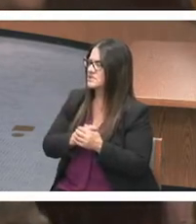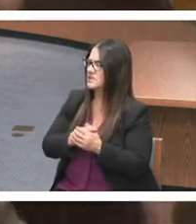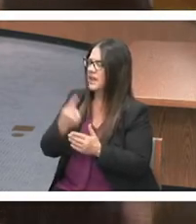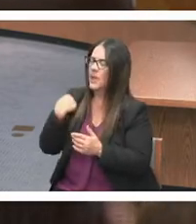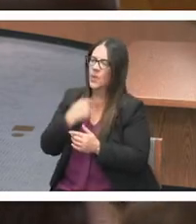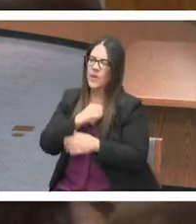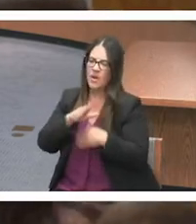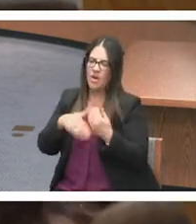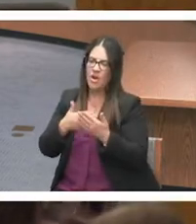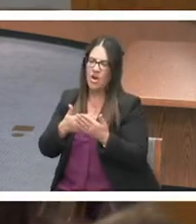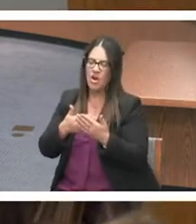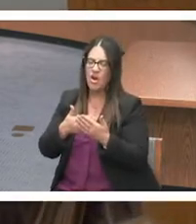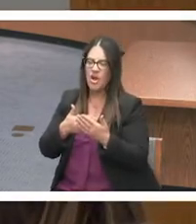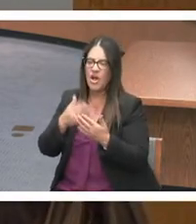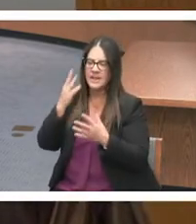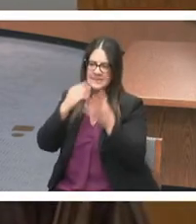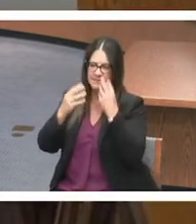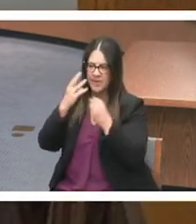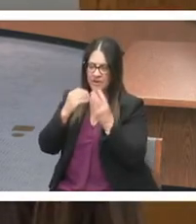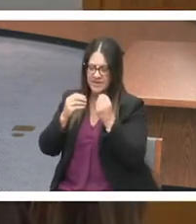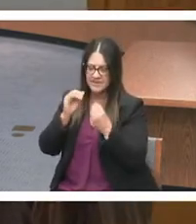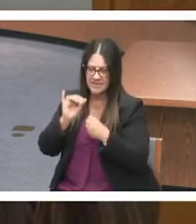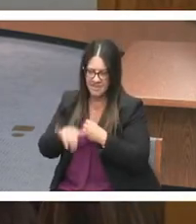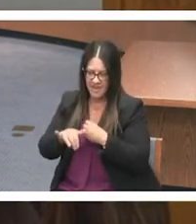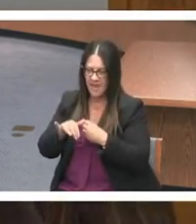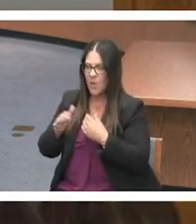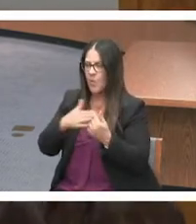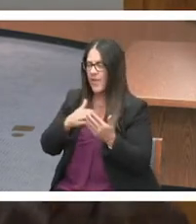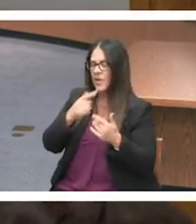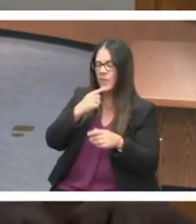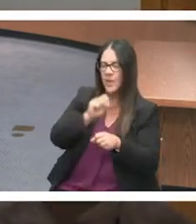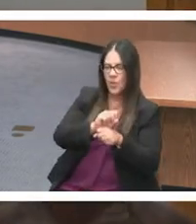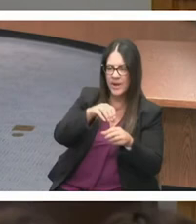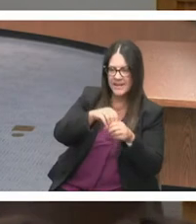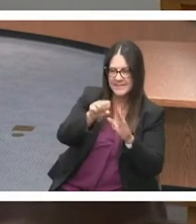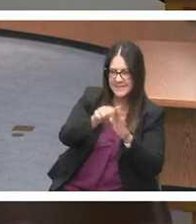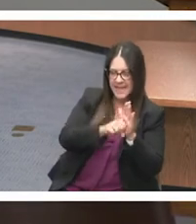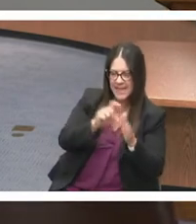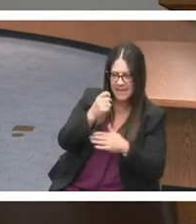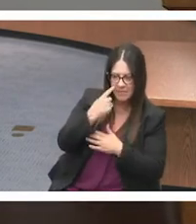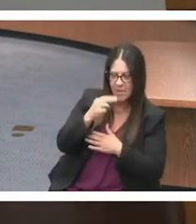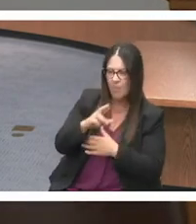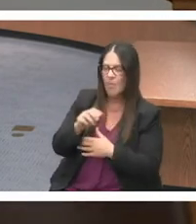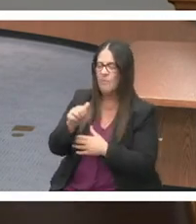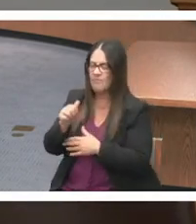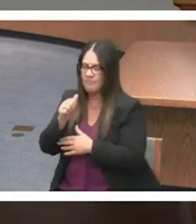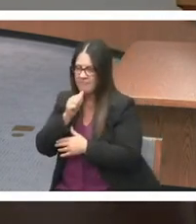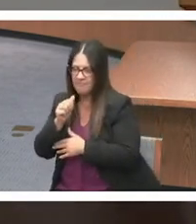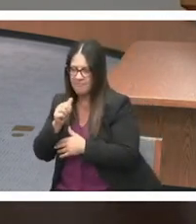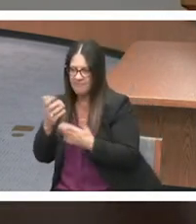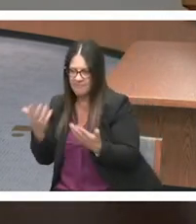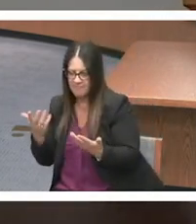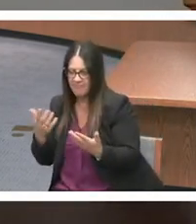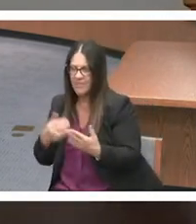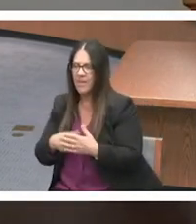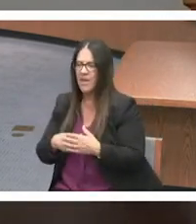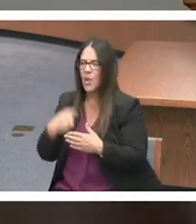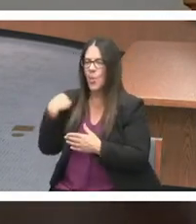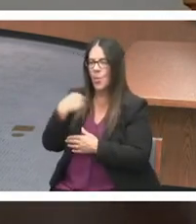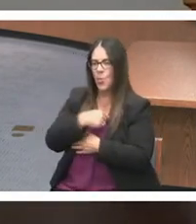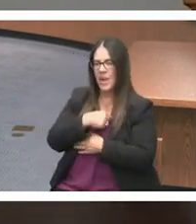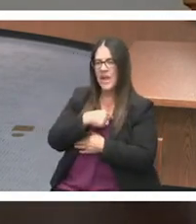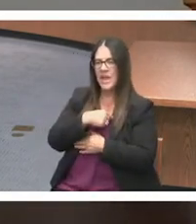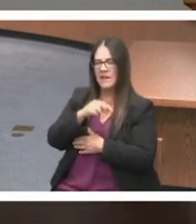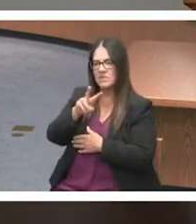experience these silos in our work, whether we're in state government or not. In state government, we're an organization